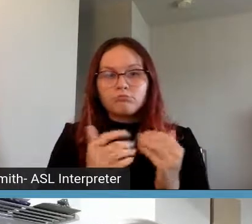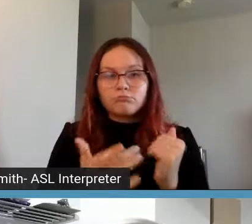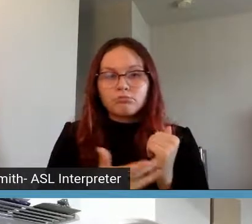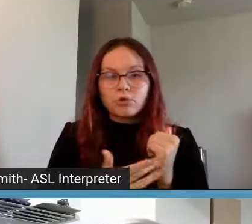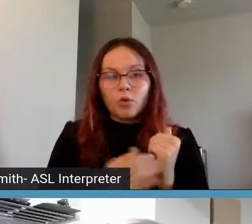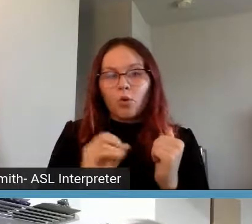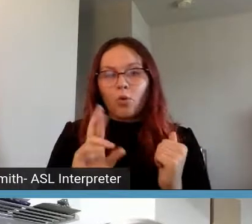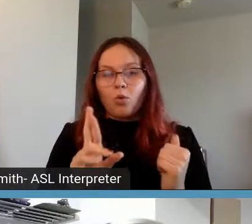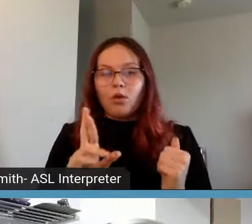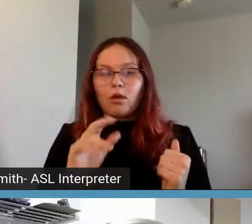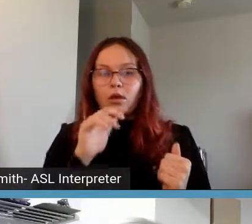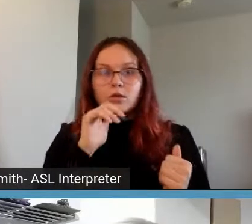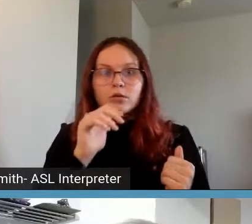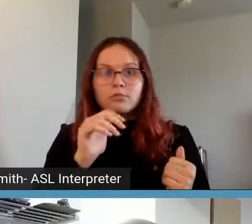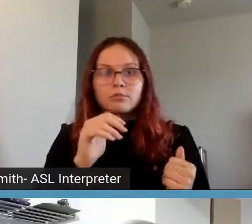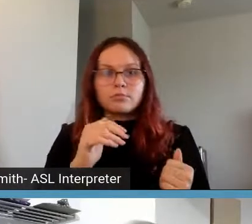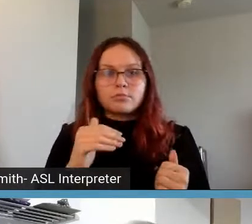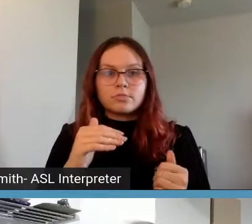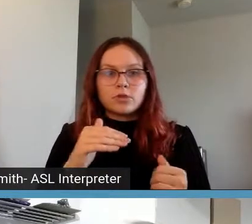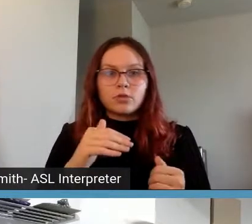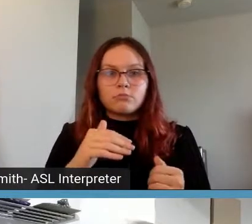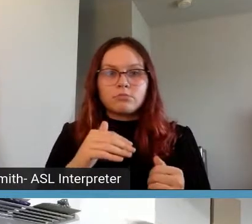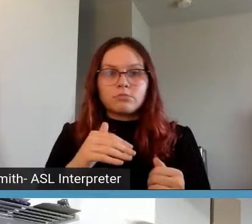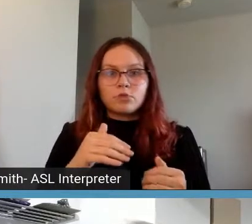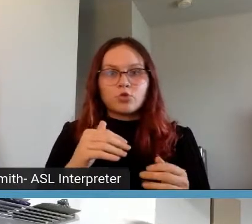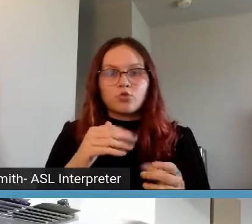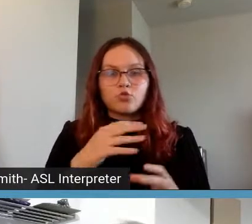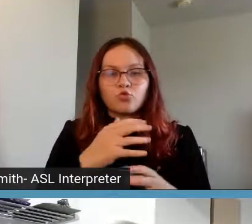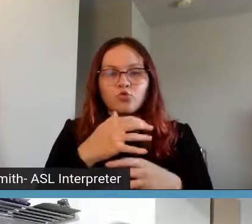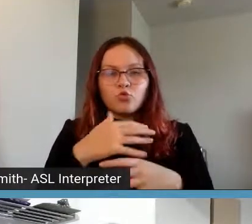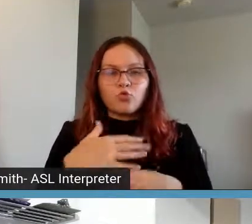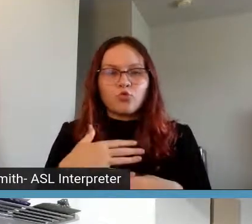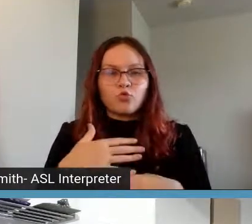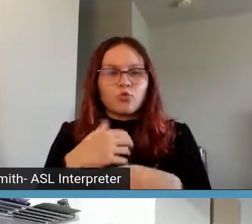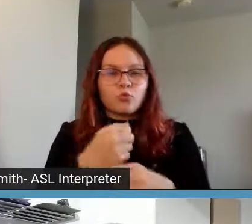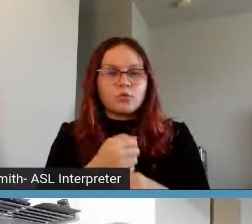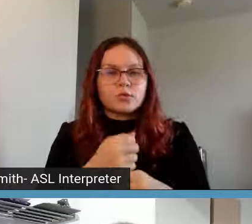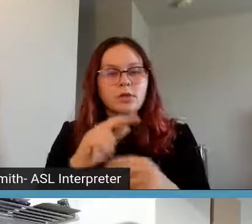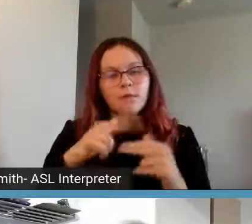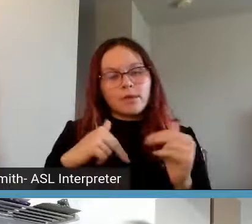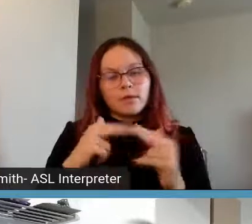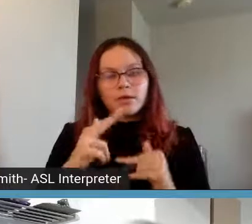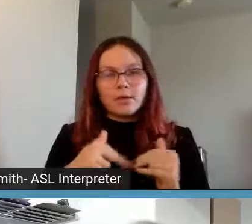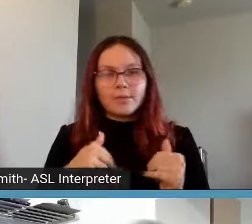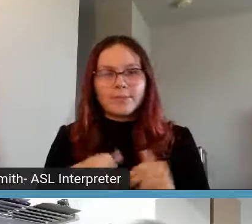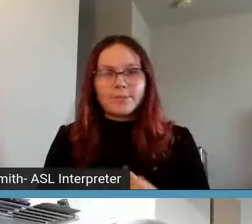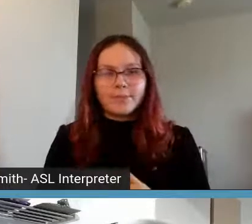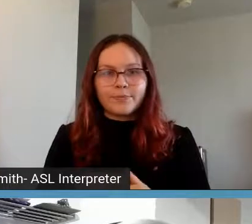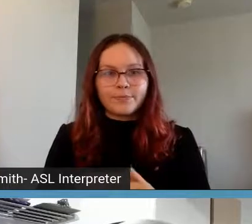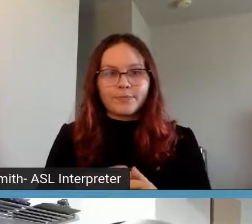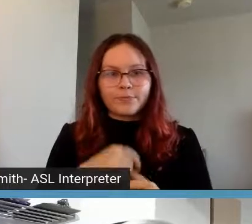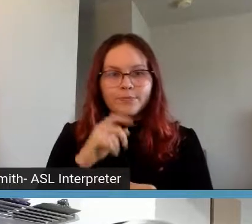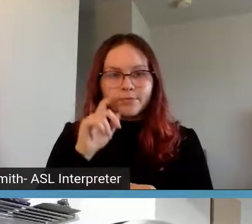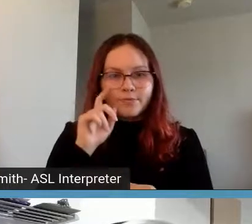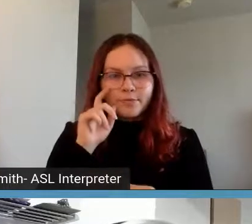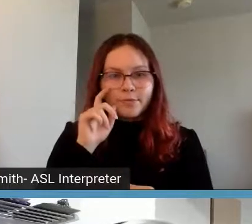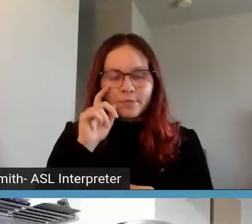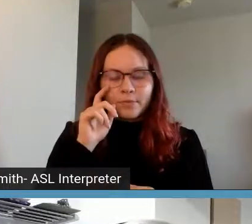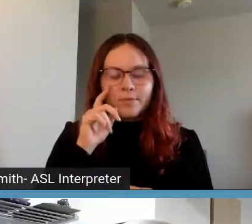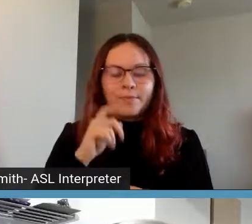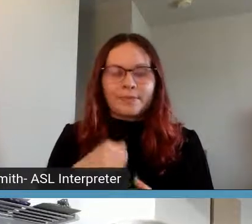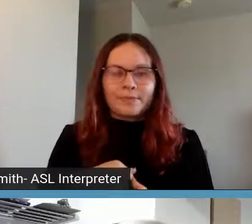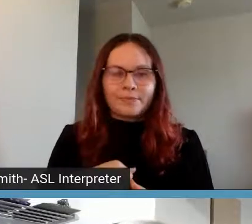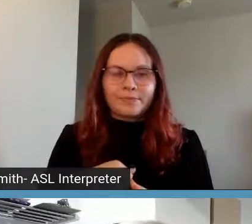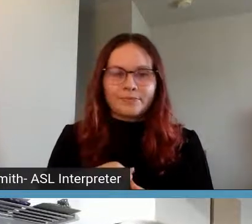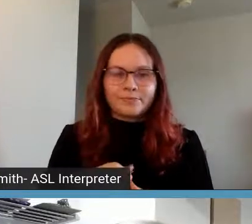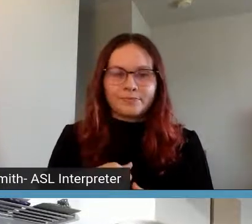docents about, how could we leverage their skills in order to have public programs, whether